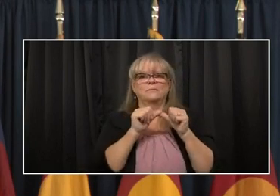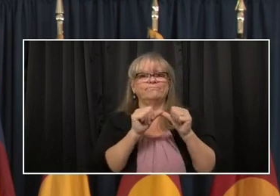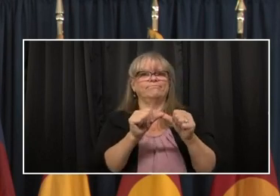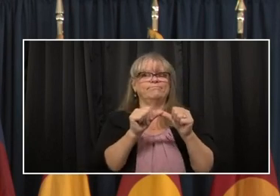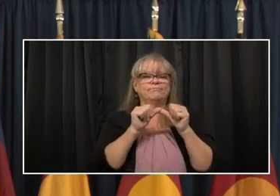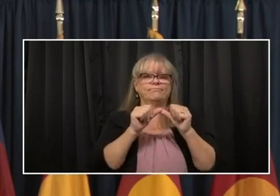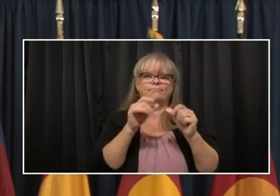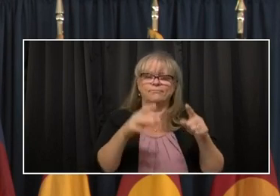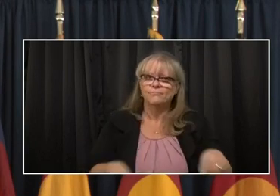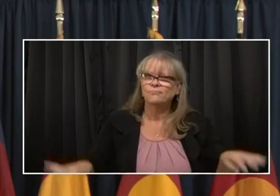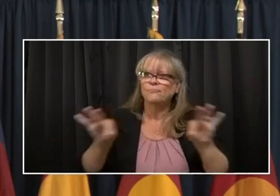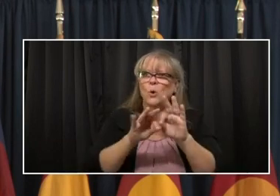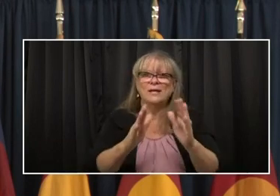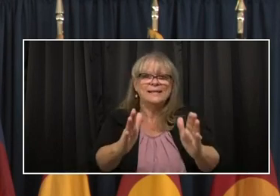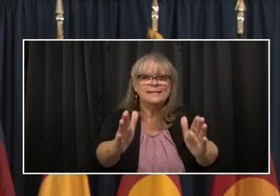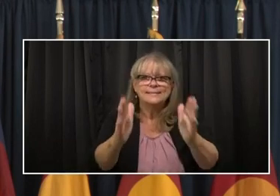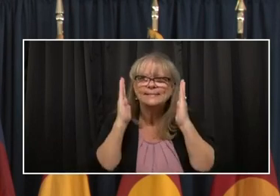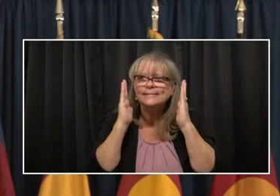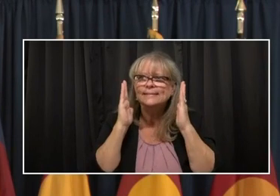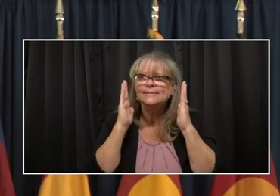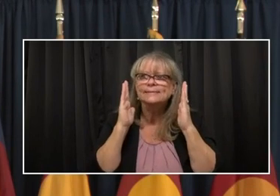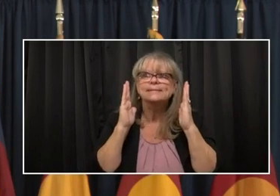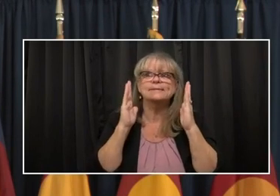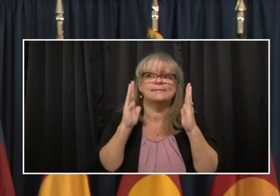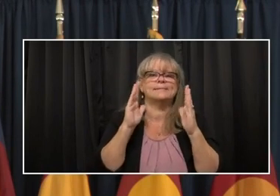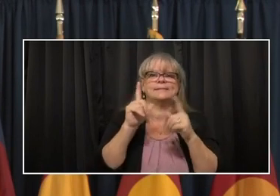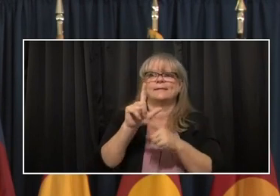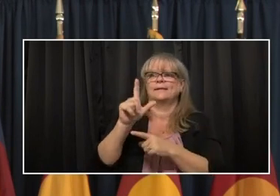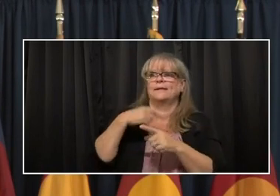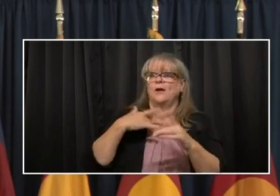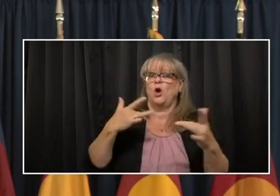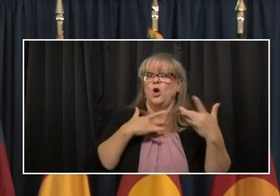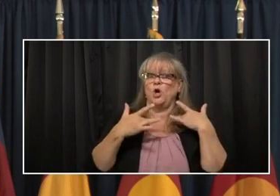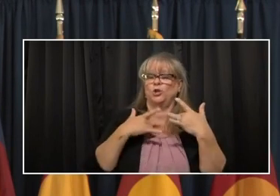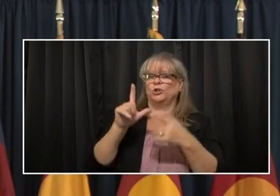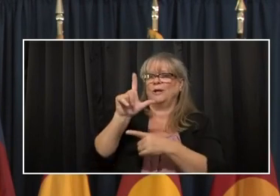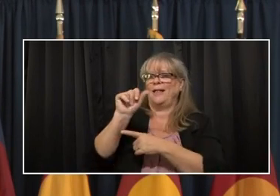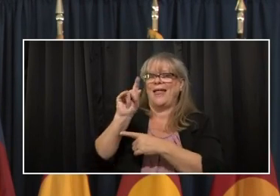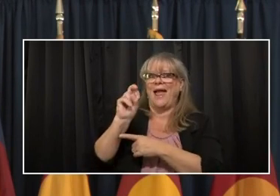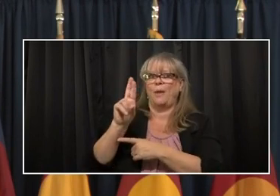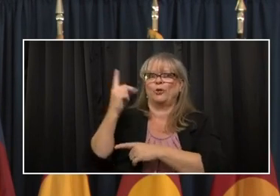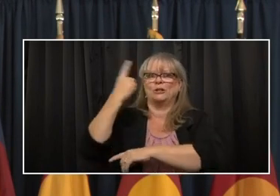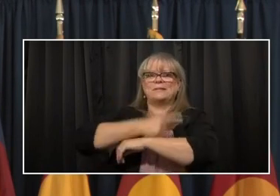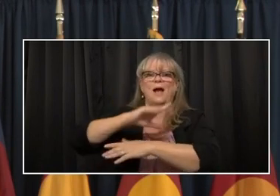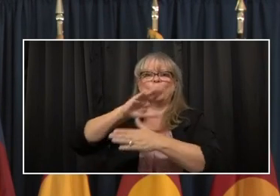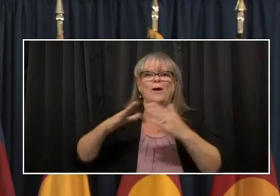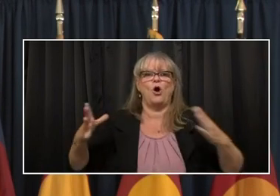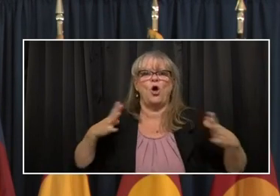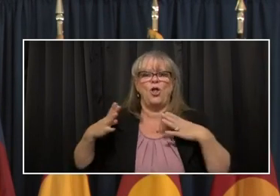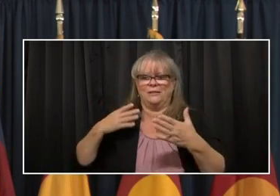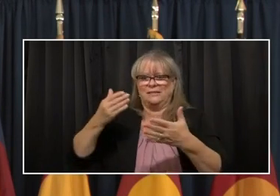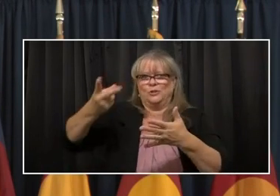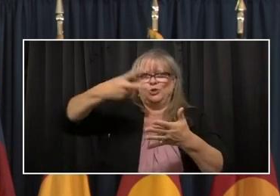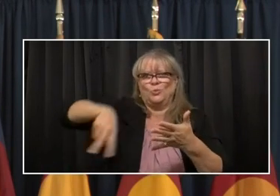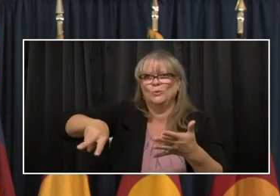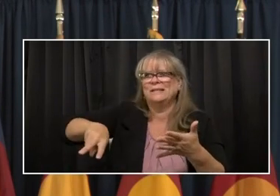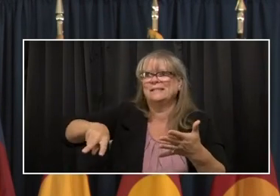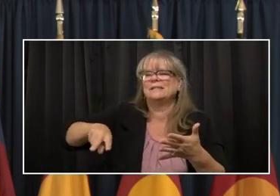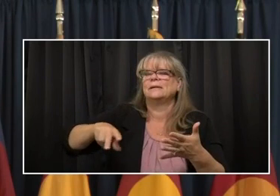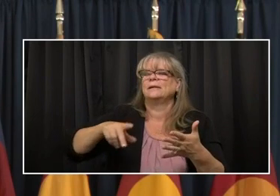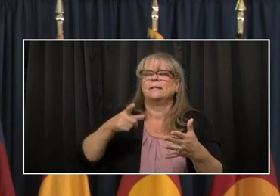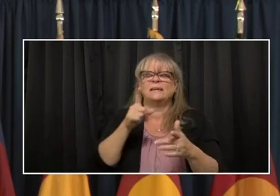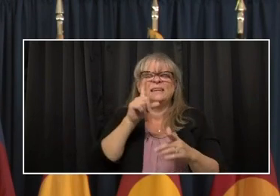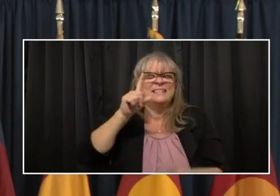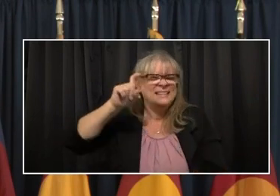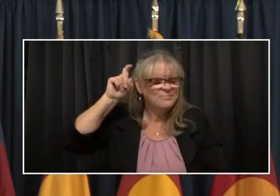Labor Day weekend, and we all want to have fun on Labor Day weekend. And we just need to do it in a safe way. So it means with a